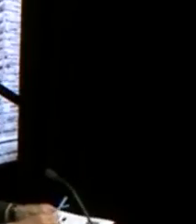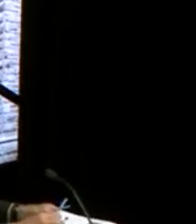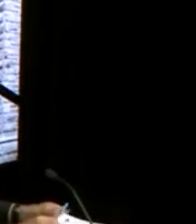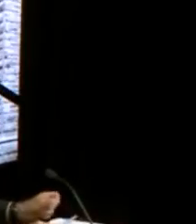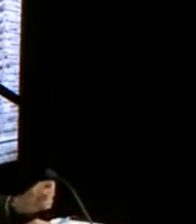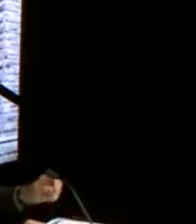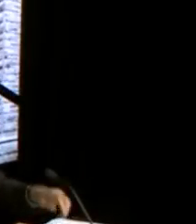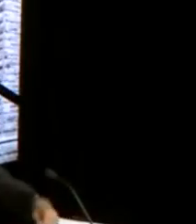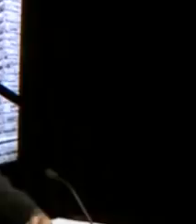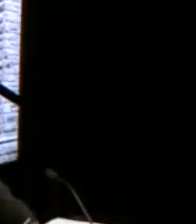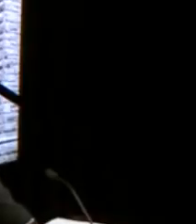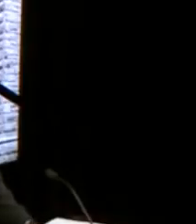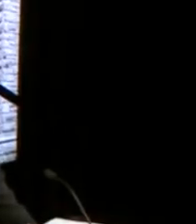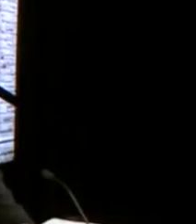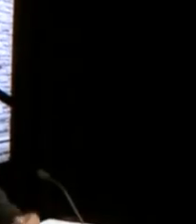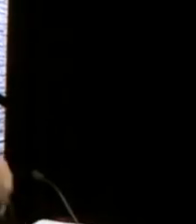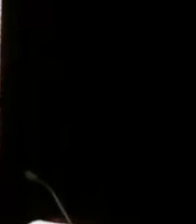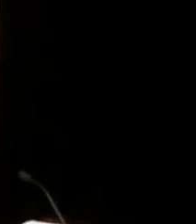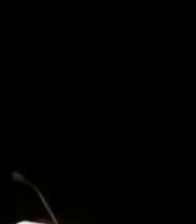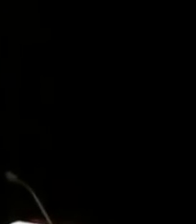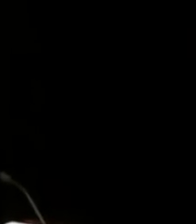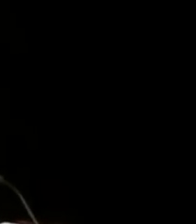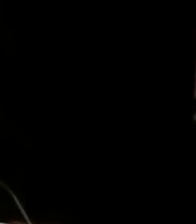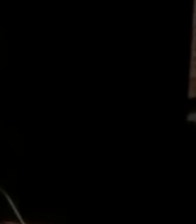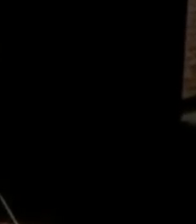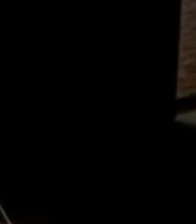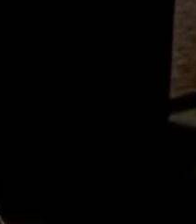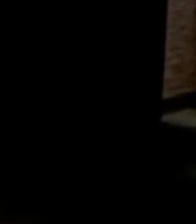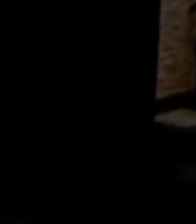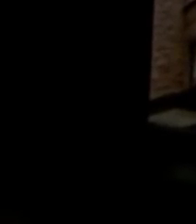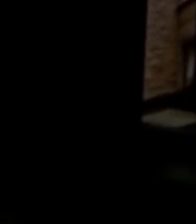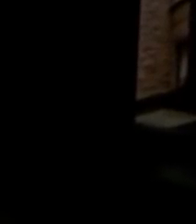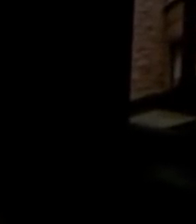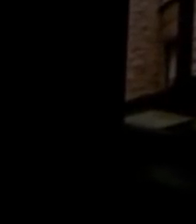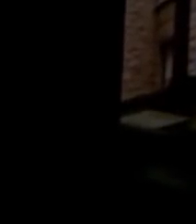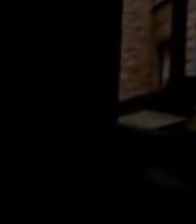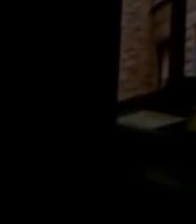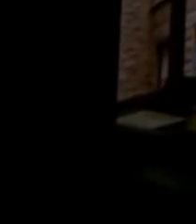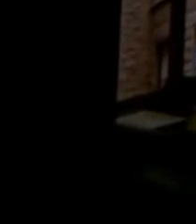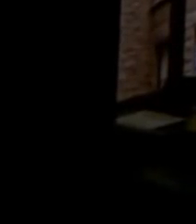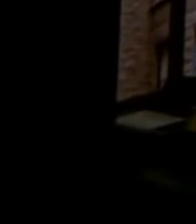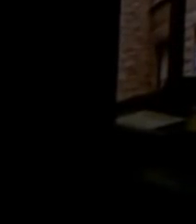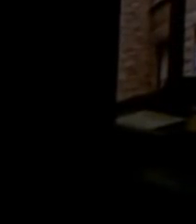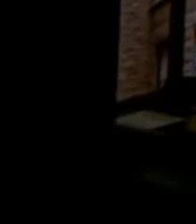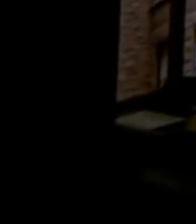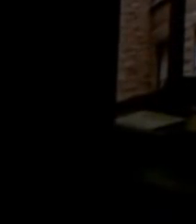have Dr. Yaffe and Dr. Heyer here, so I'll turn it over to them to get started.